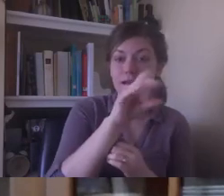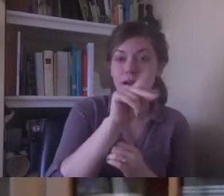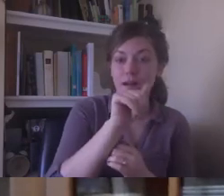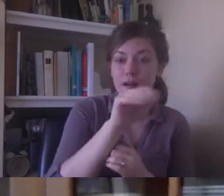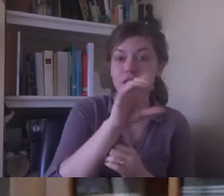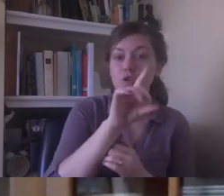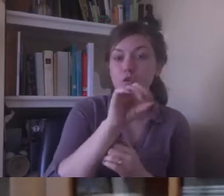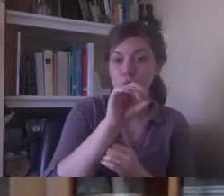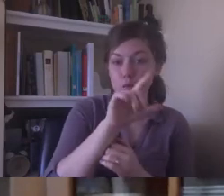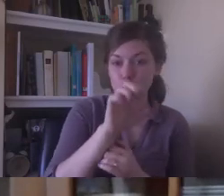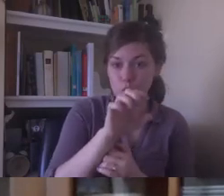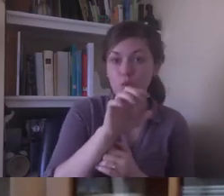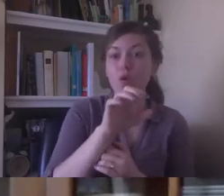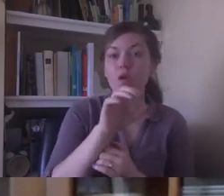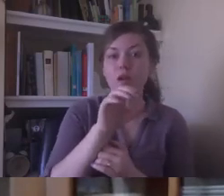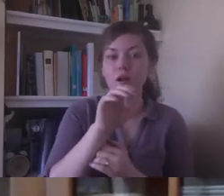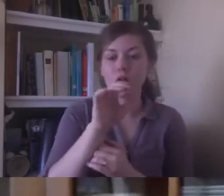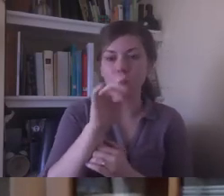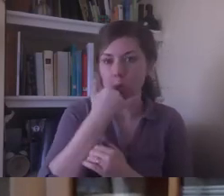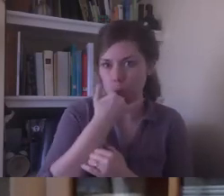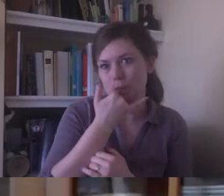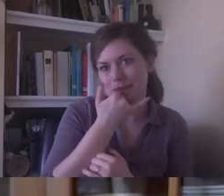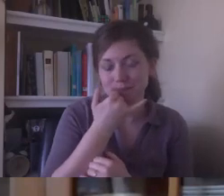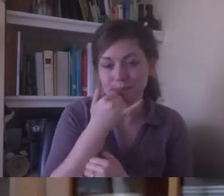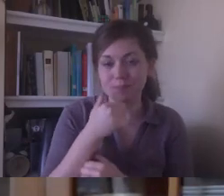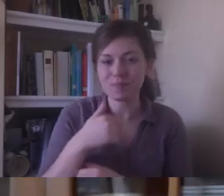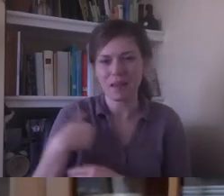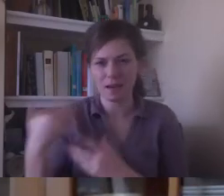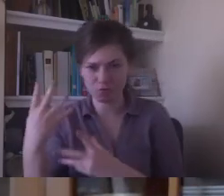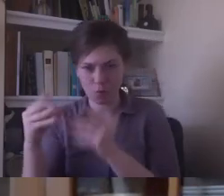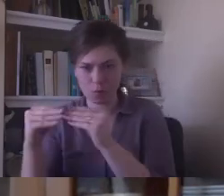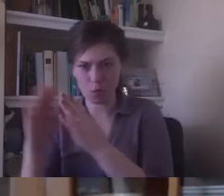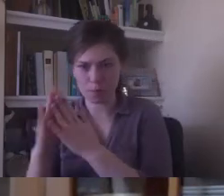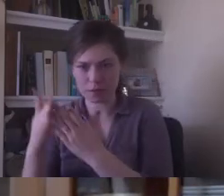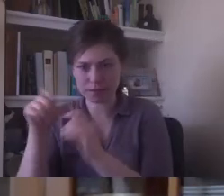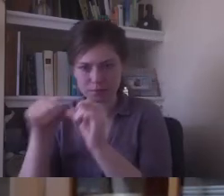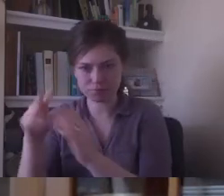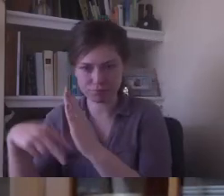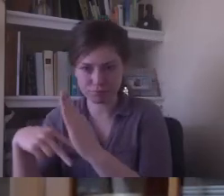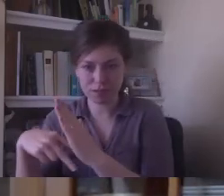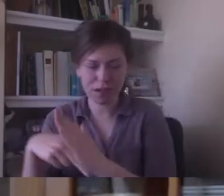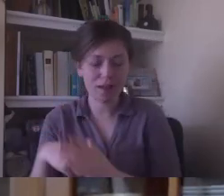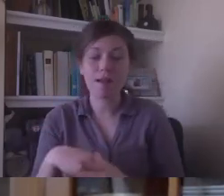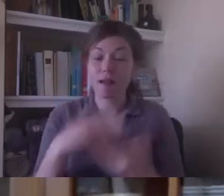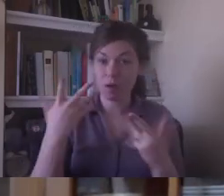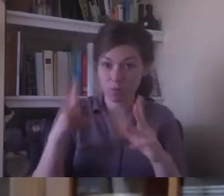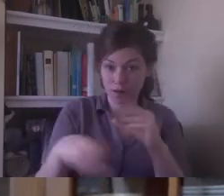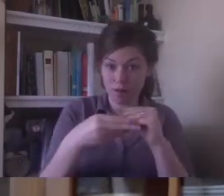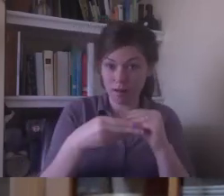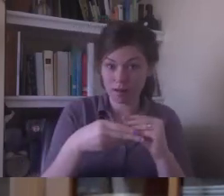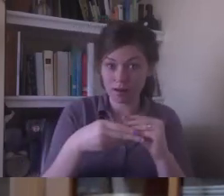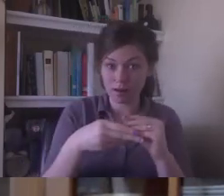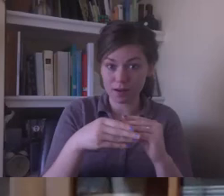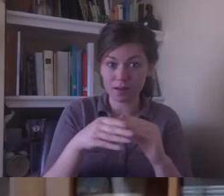share that after seeing those videos, an interpreter in ASL, where I used to work,